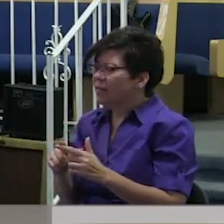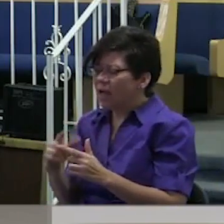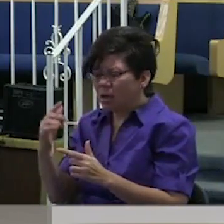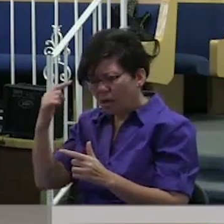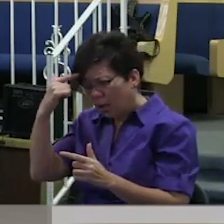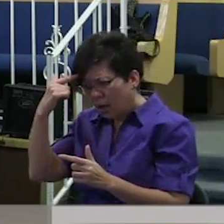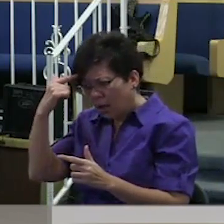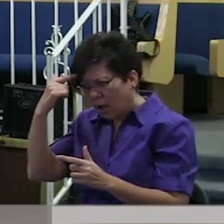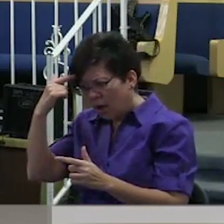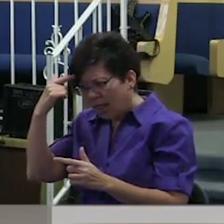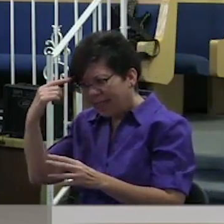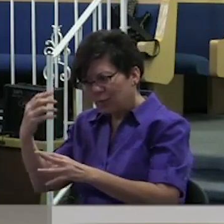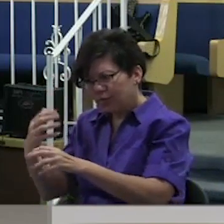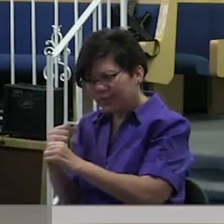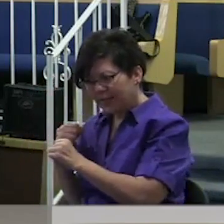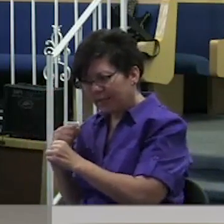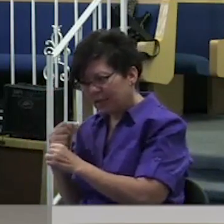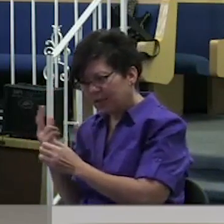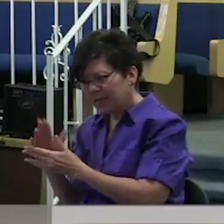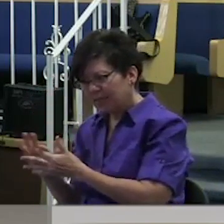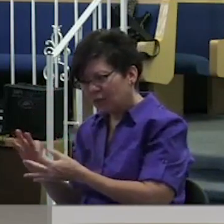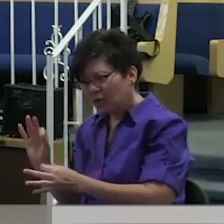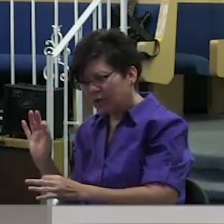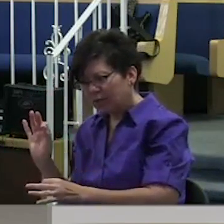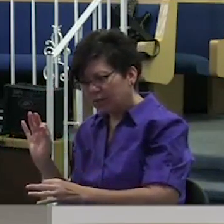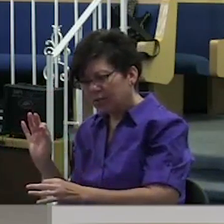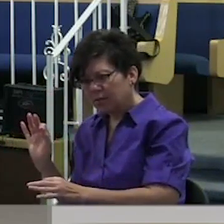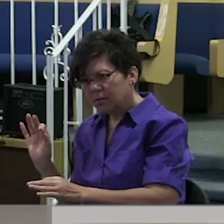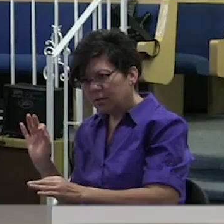it for the receiving of the Spirit.